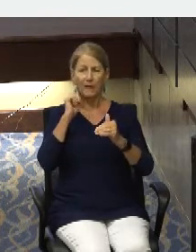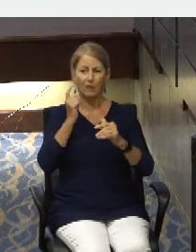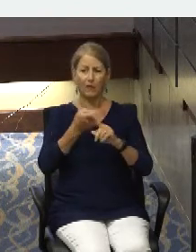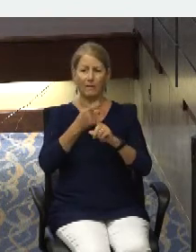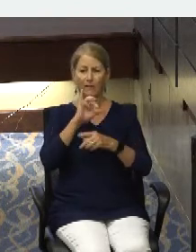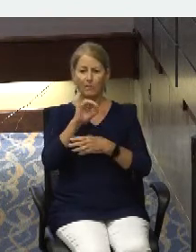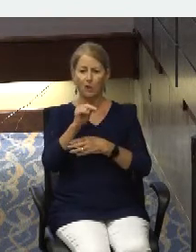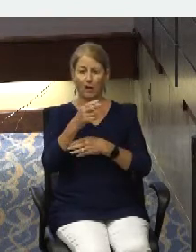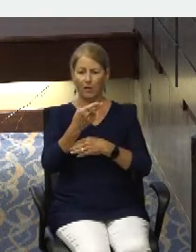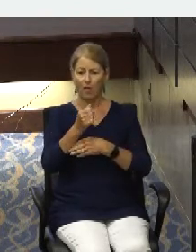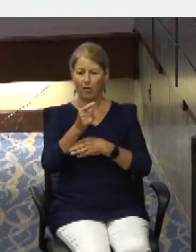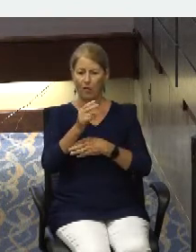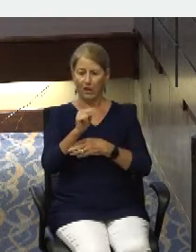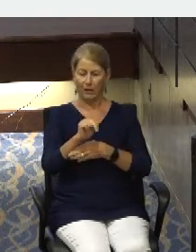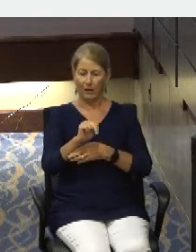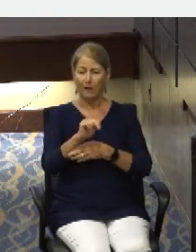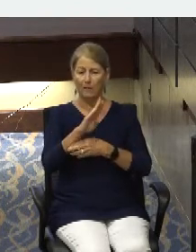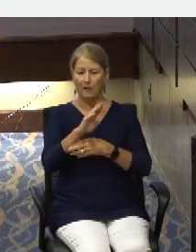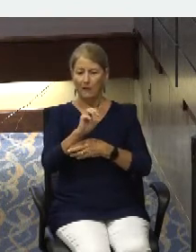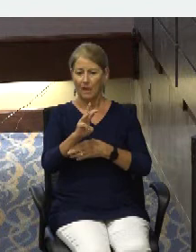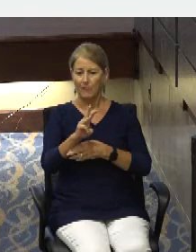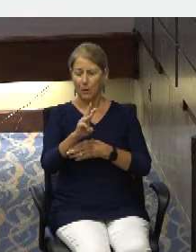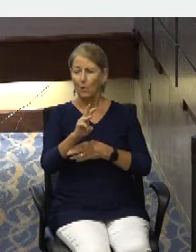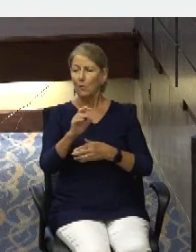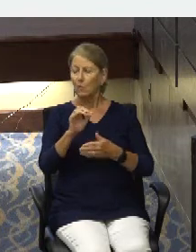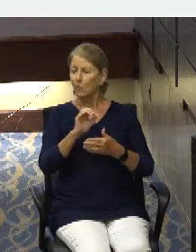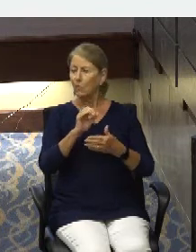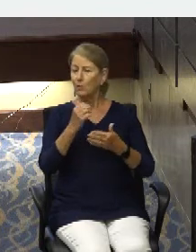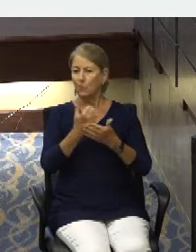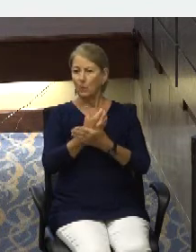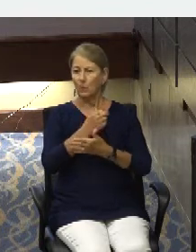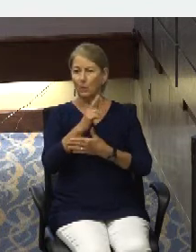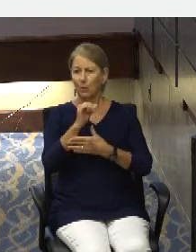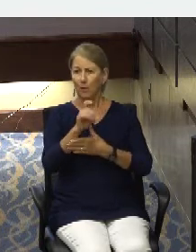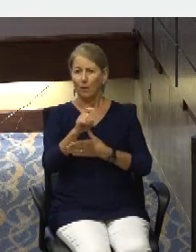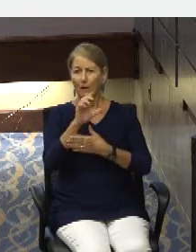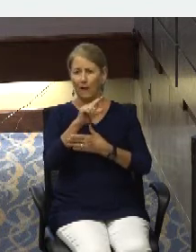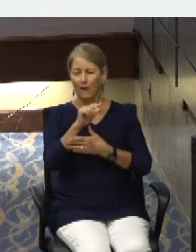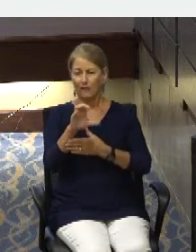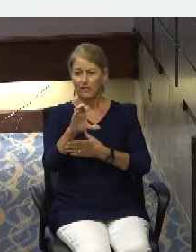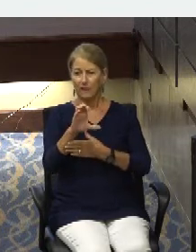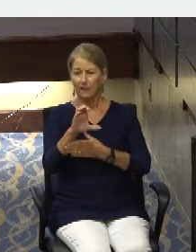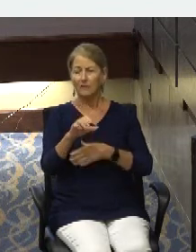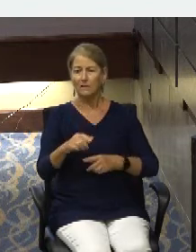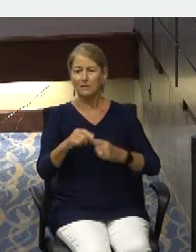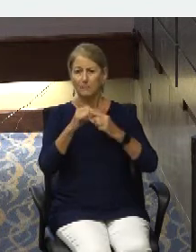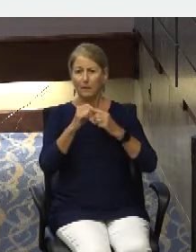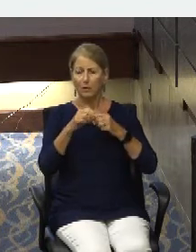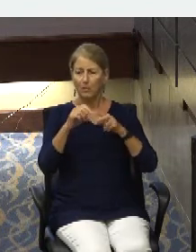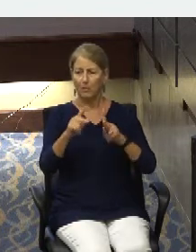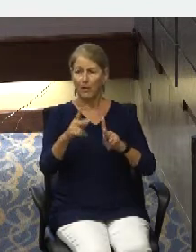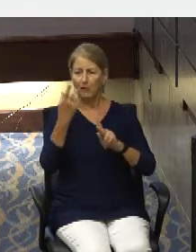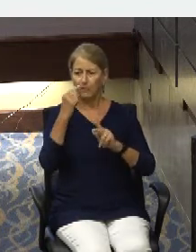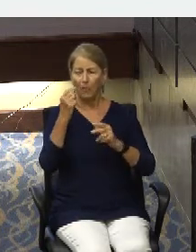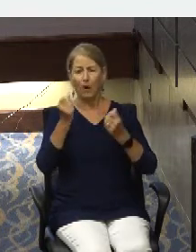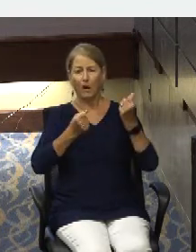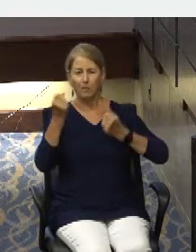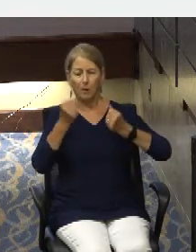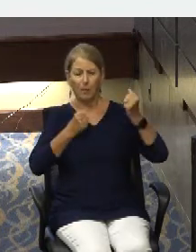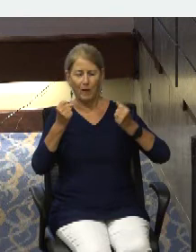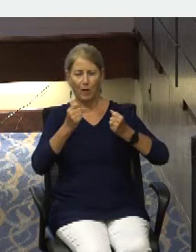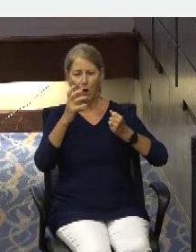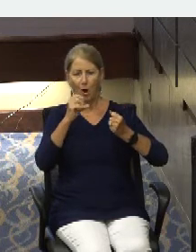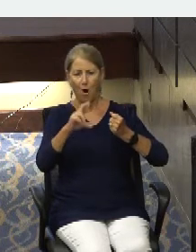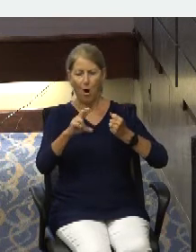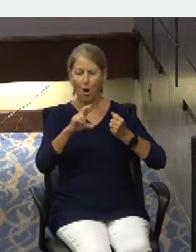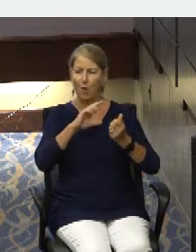McNamara on behalf of BW New Road Waco LLC for a special permit for an automobile car washing establishment in a